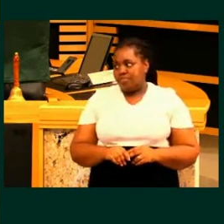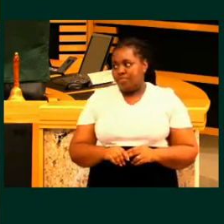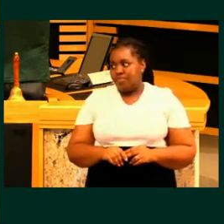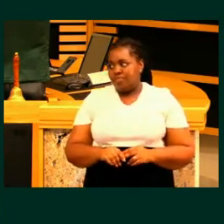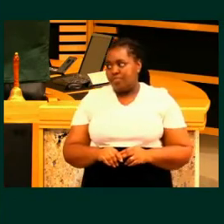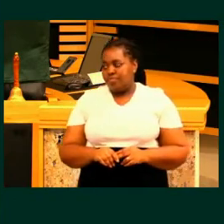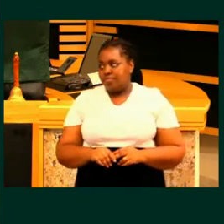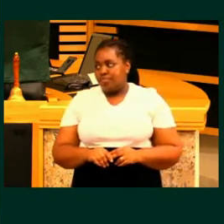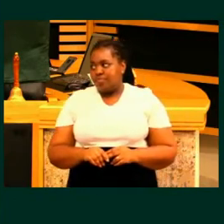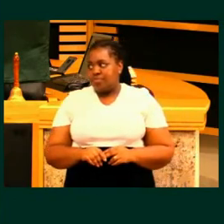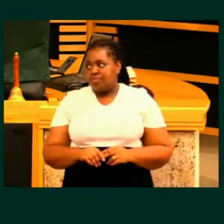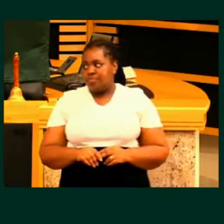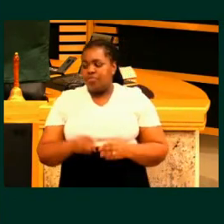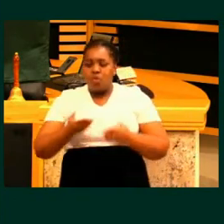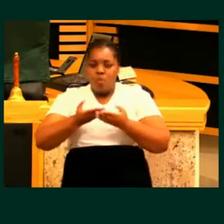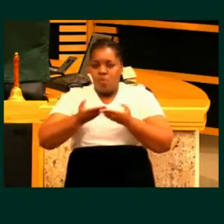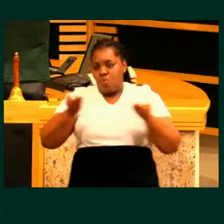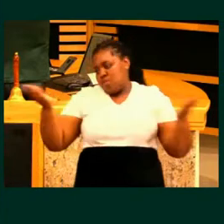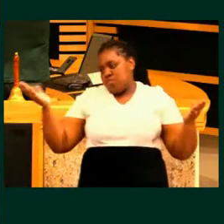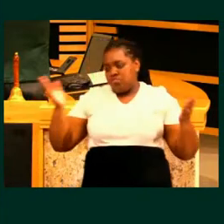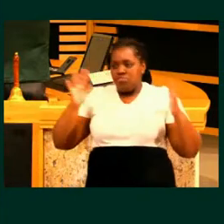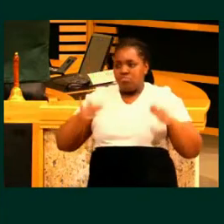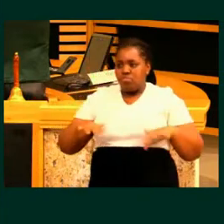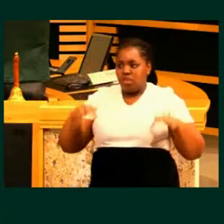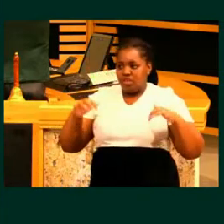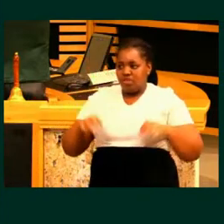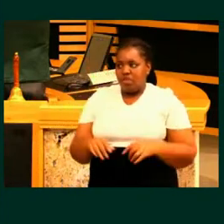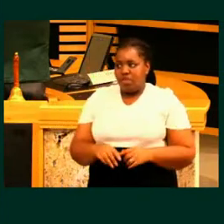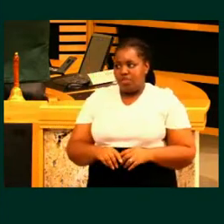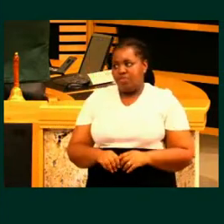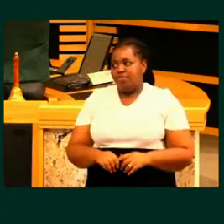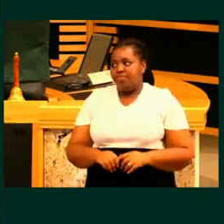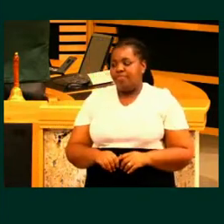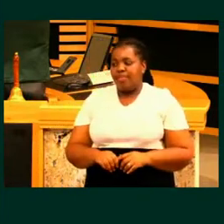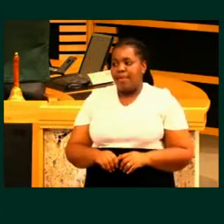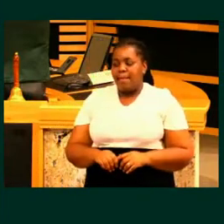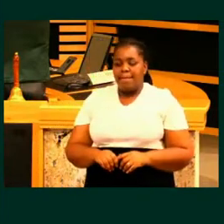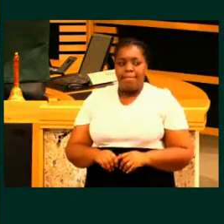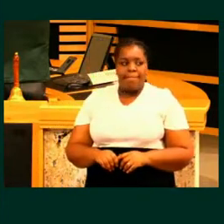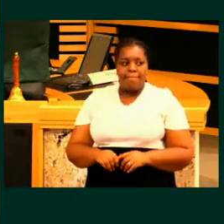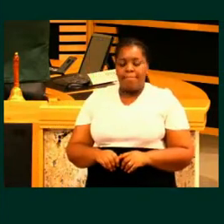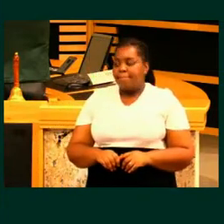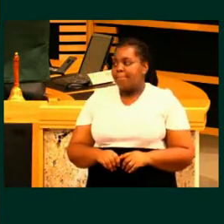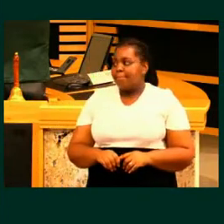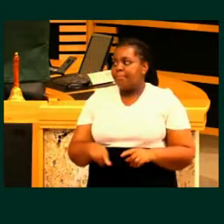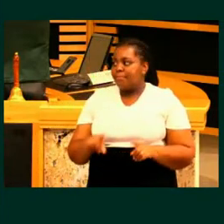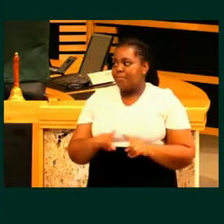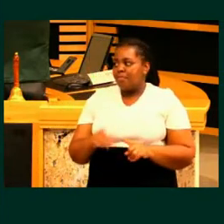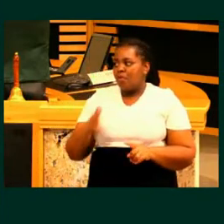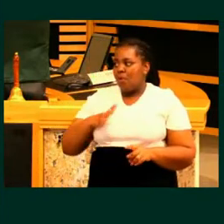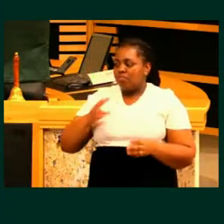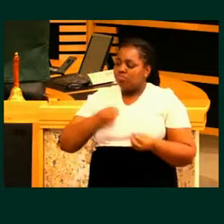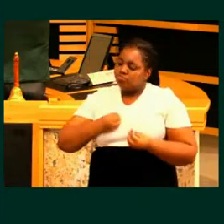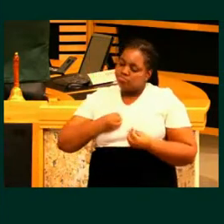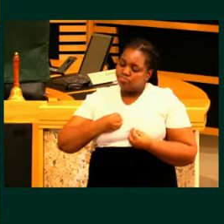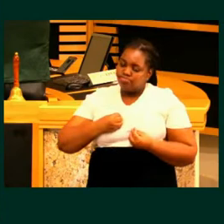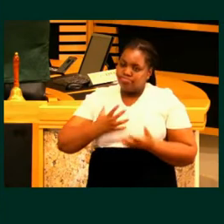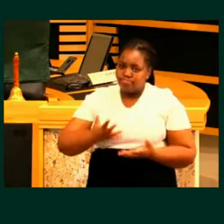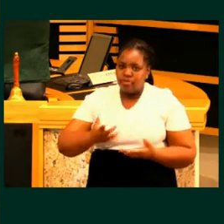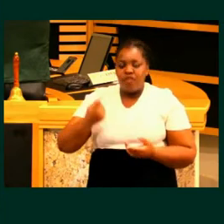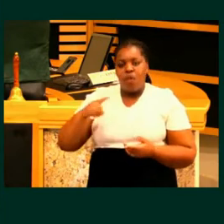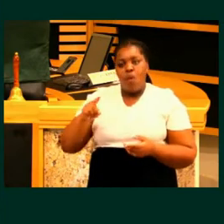greetings to all of you in this house and I also like to express my gratitude for